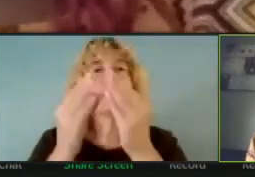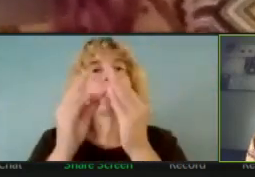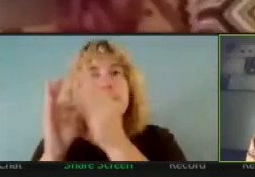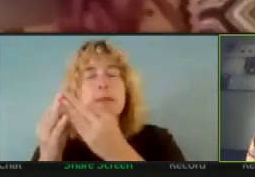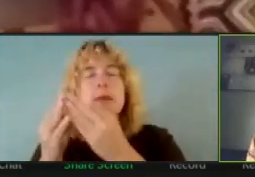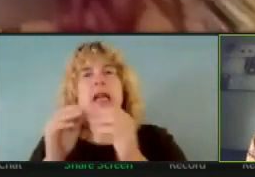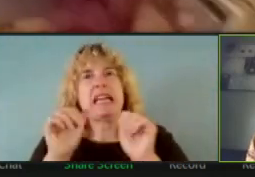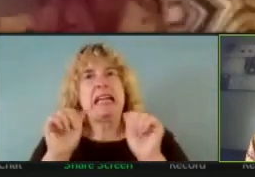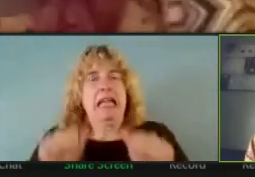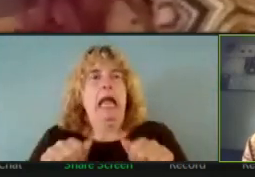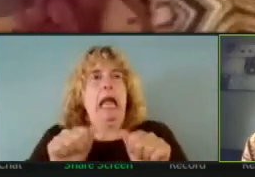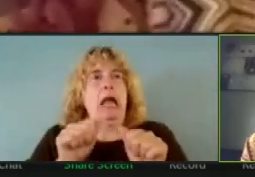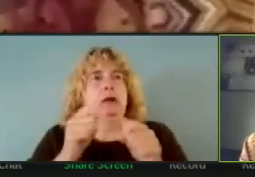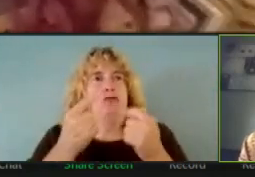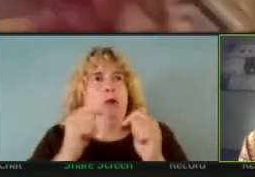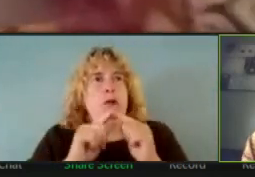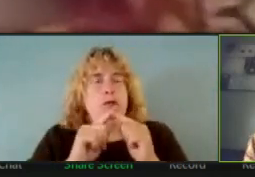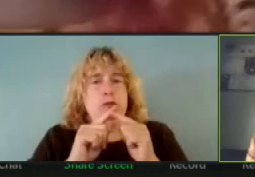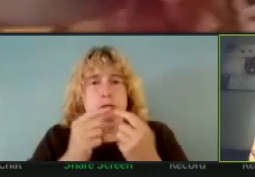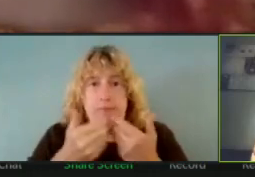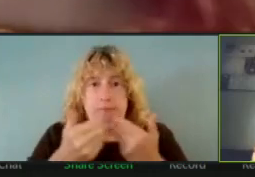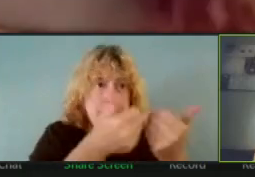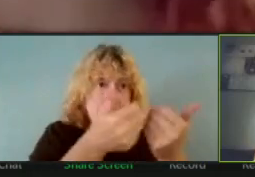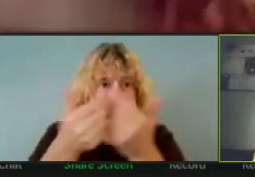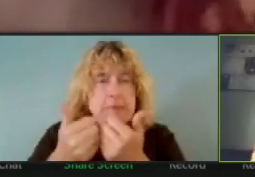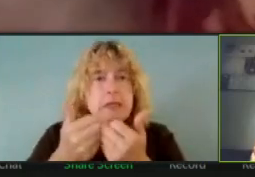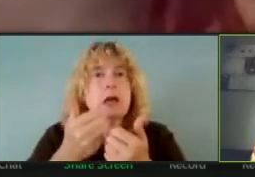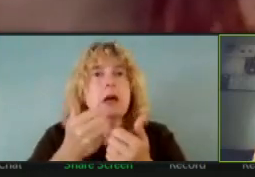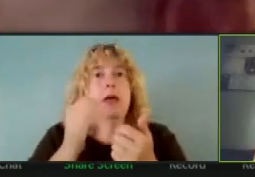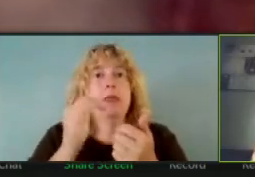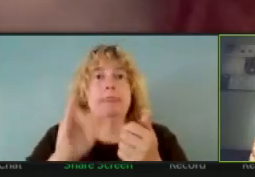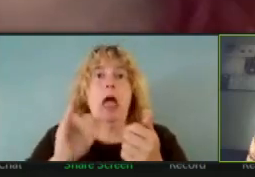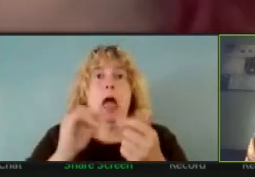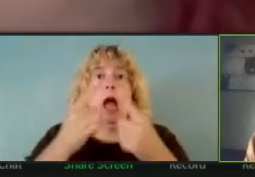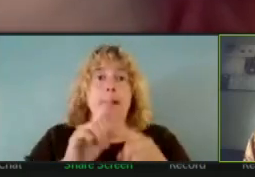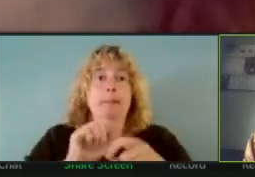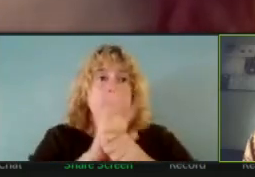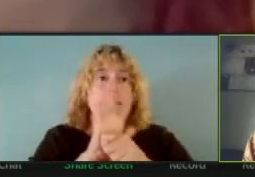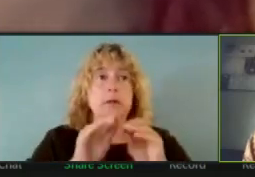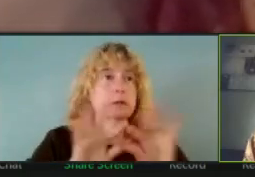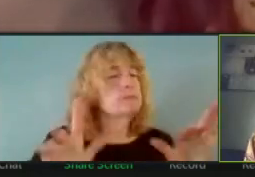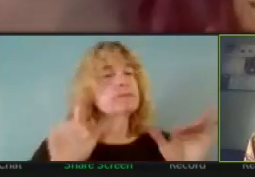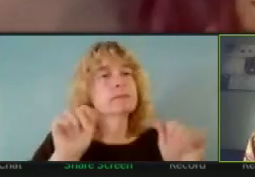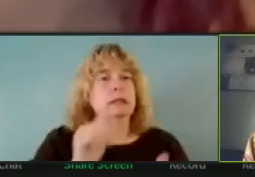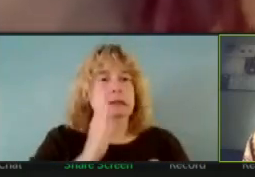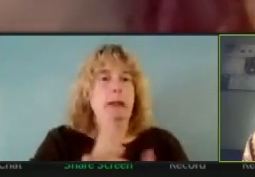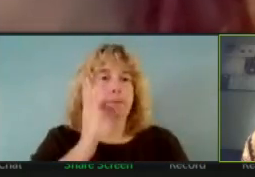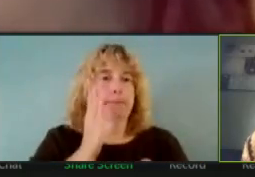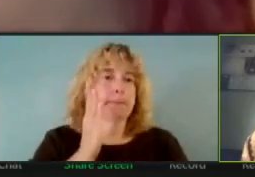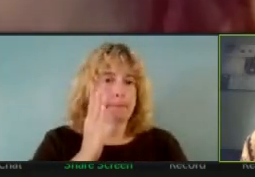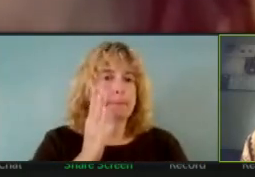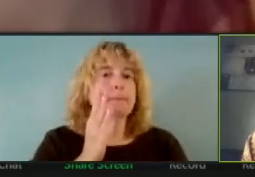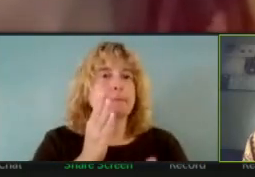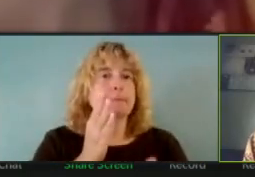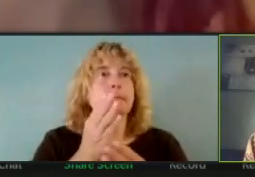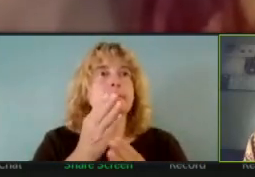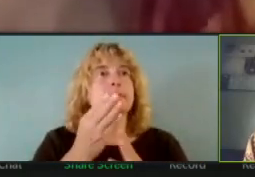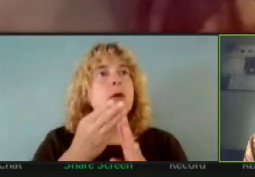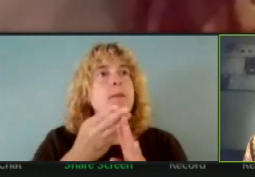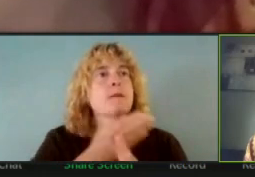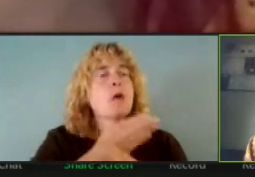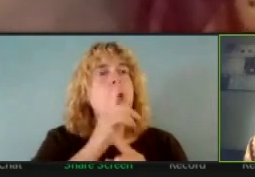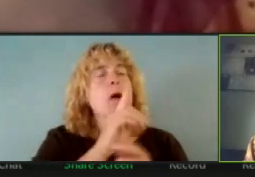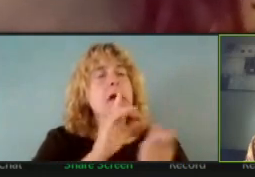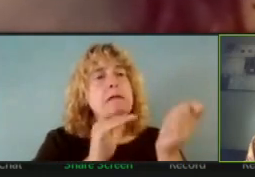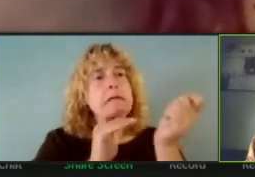couldn't utilize other than for emergency uses were doctor's offices and dental offices. These